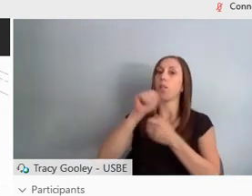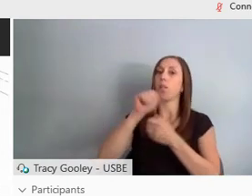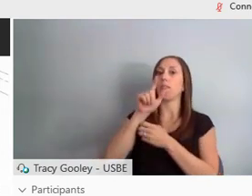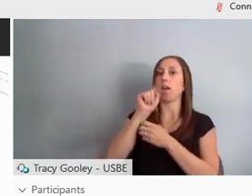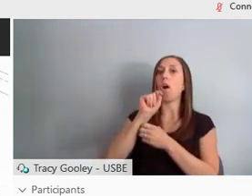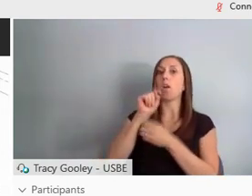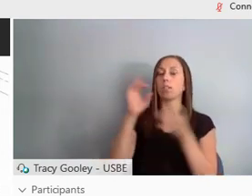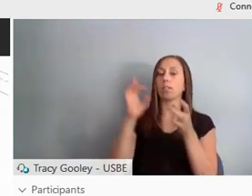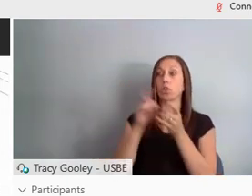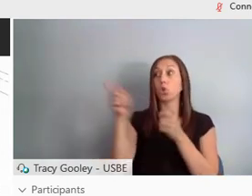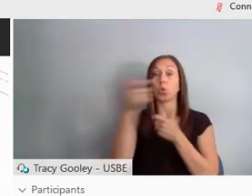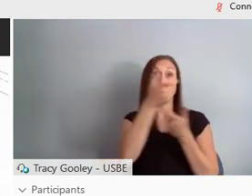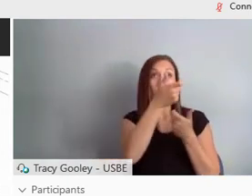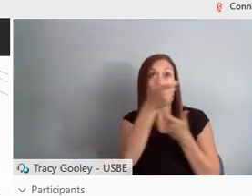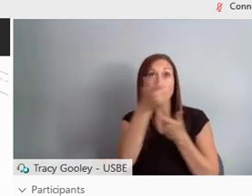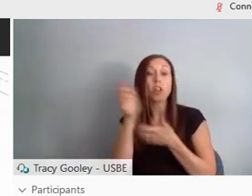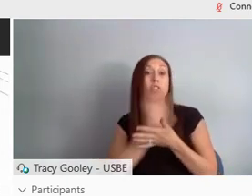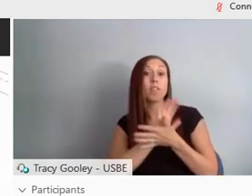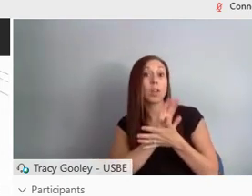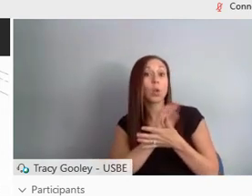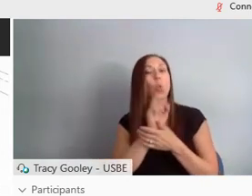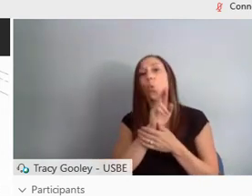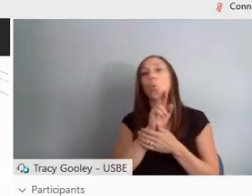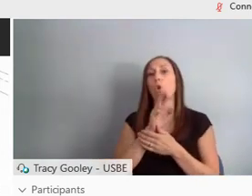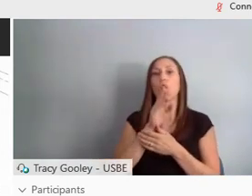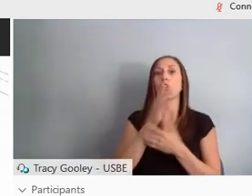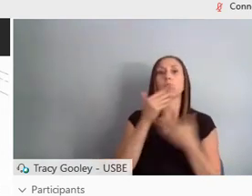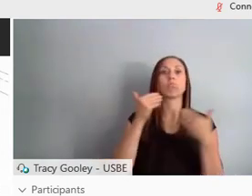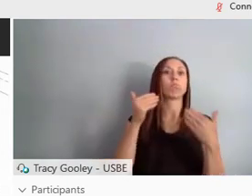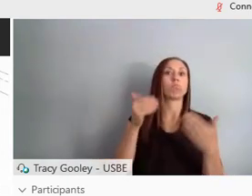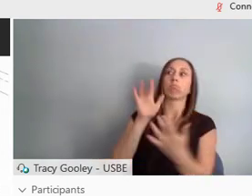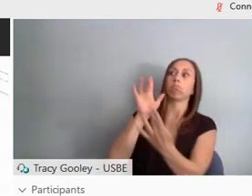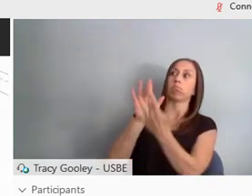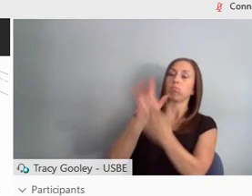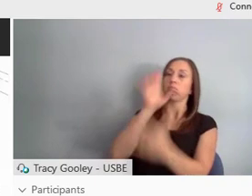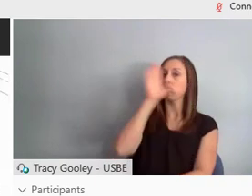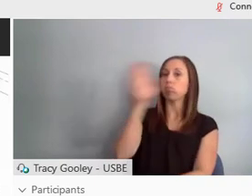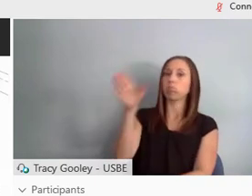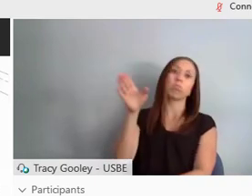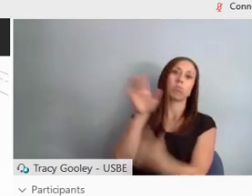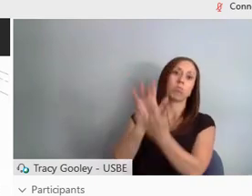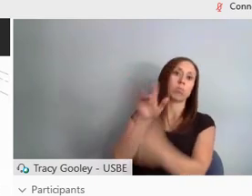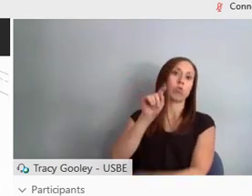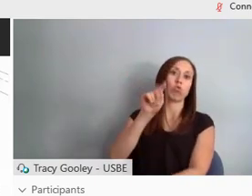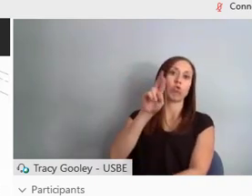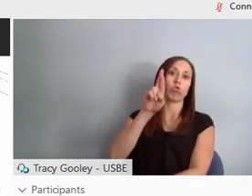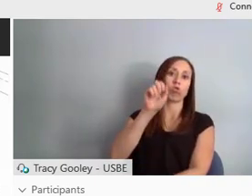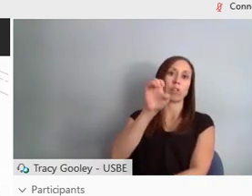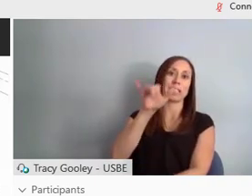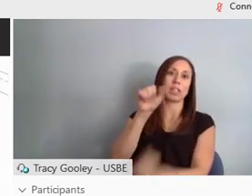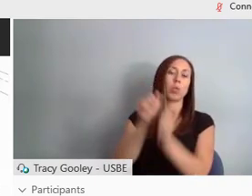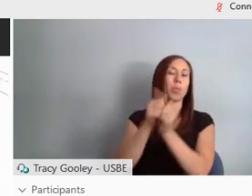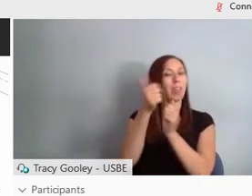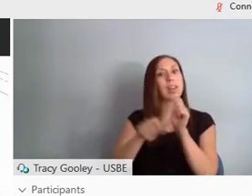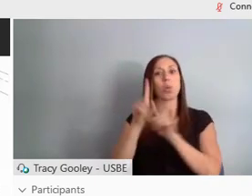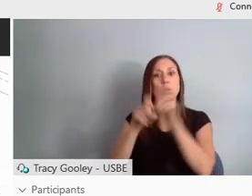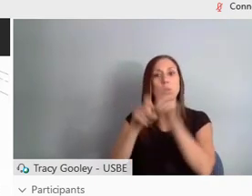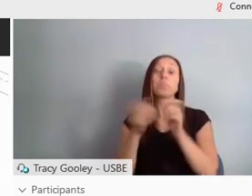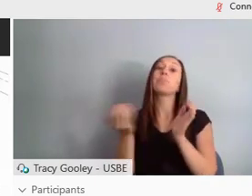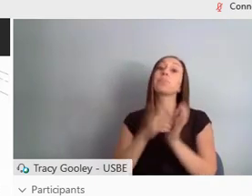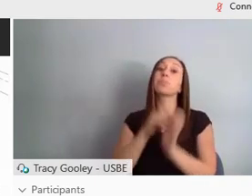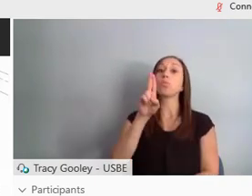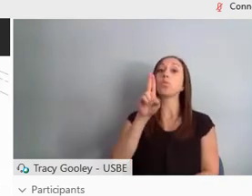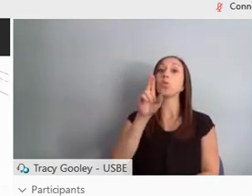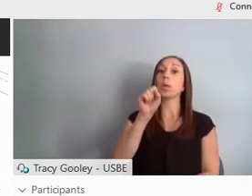that Tracy shared. You can watch the video, or you're more than welcome to reach out to Tracy with any questions. Again, the